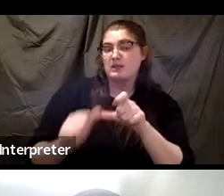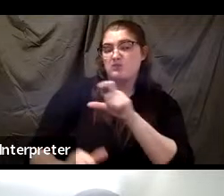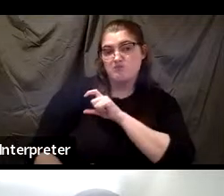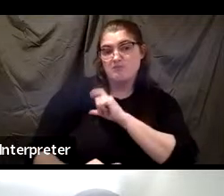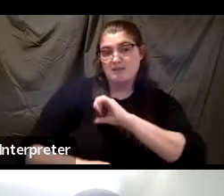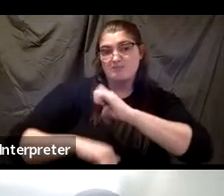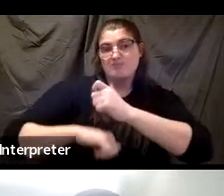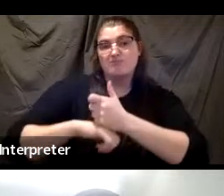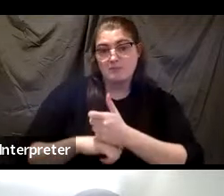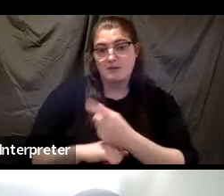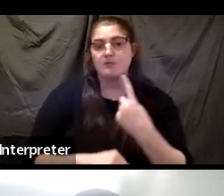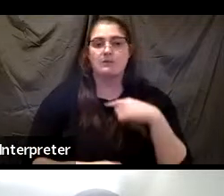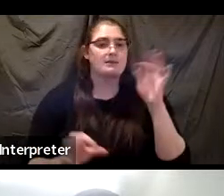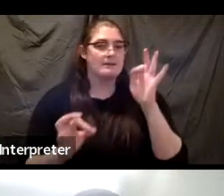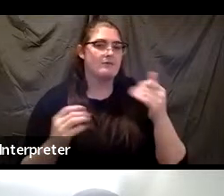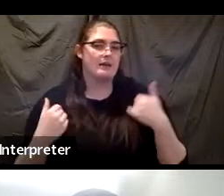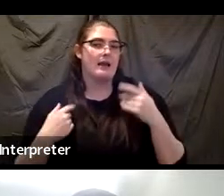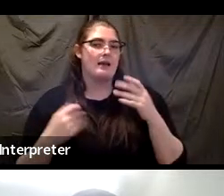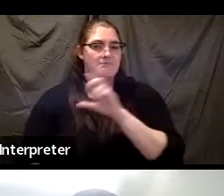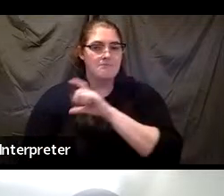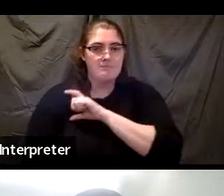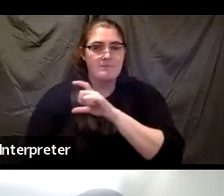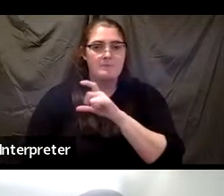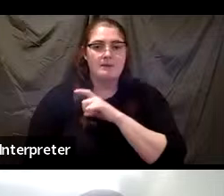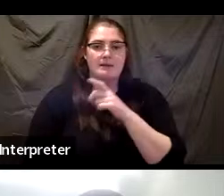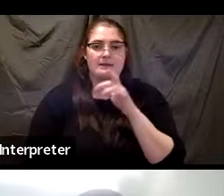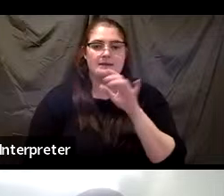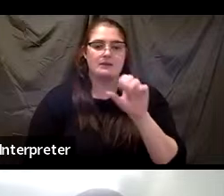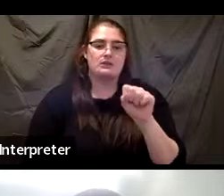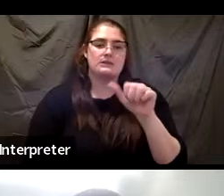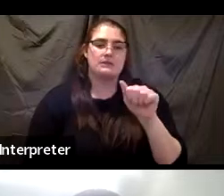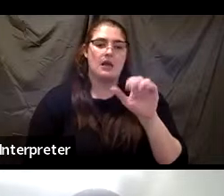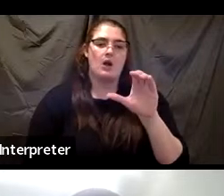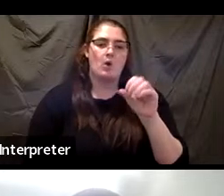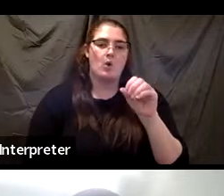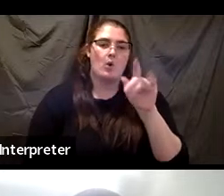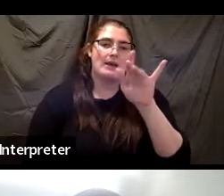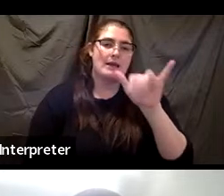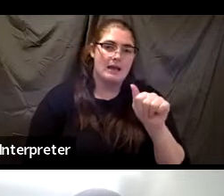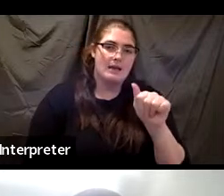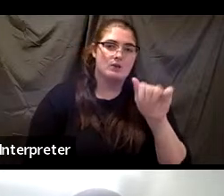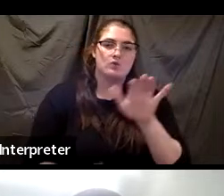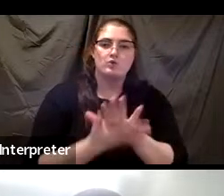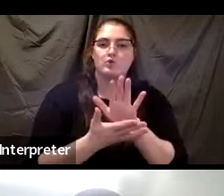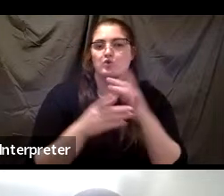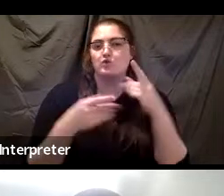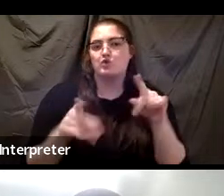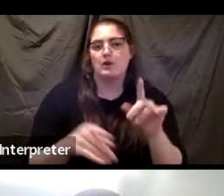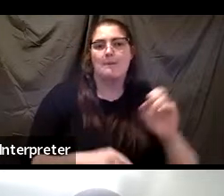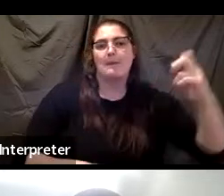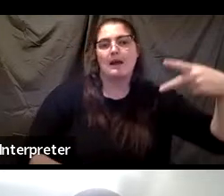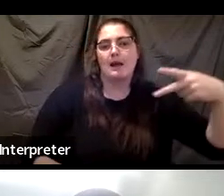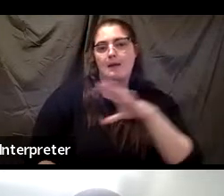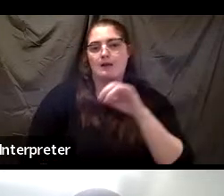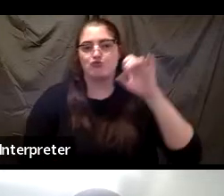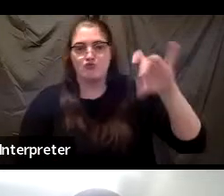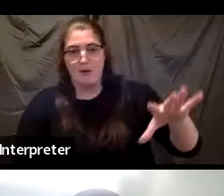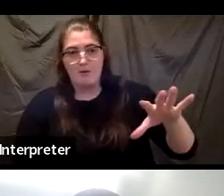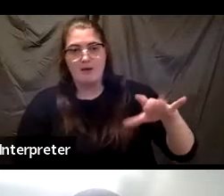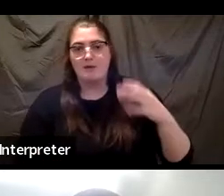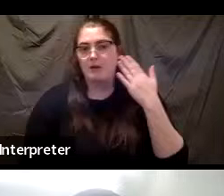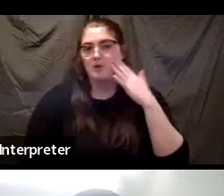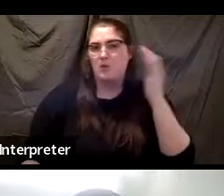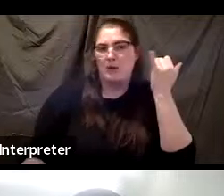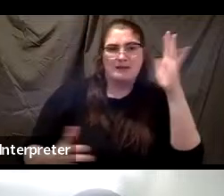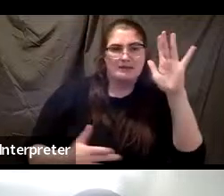yeah, we can definitely have a unit over by the Sequoia School during pickup and drop off. I don't know why they discontinued that, but I'll